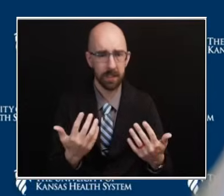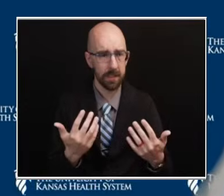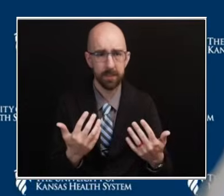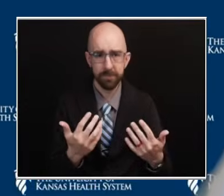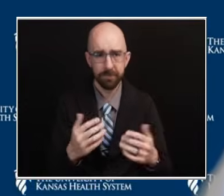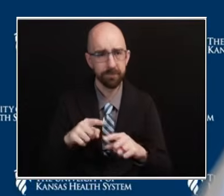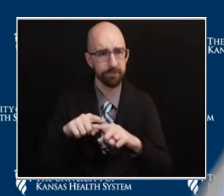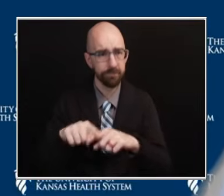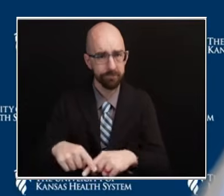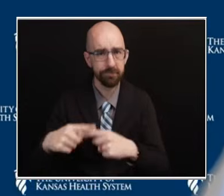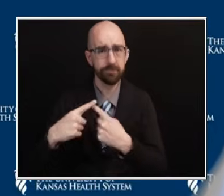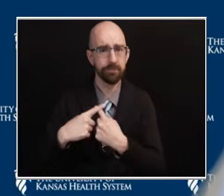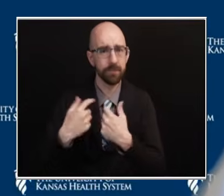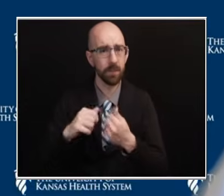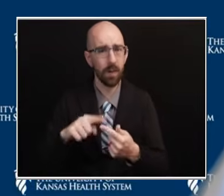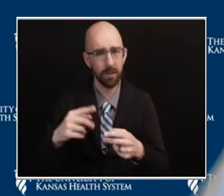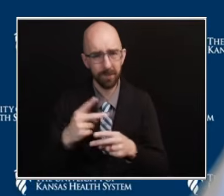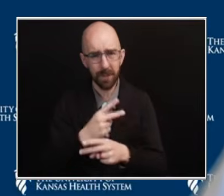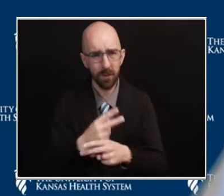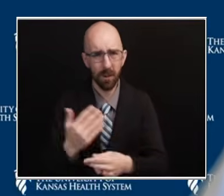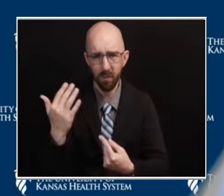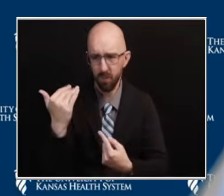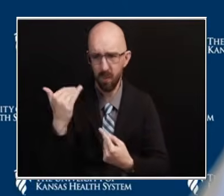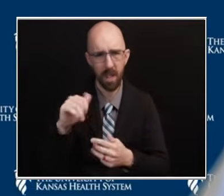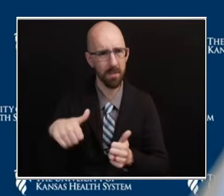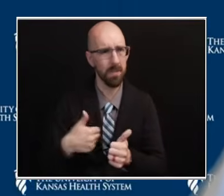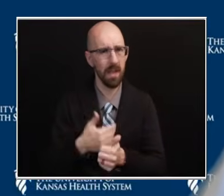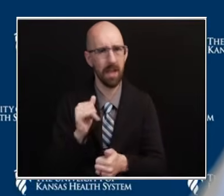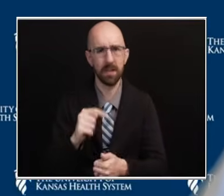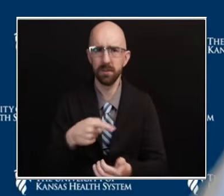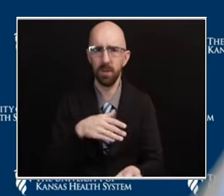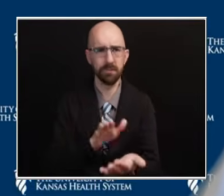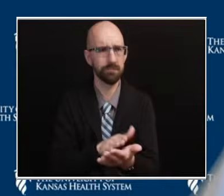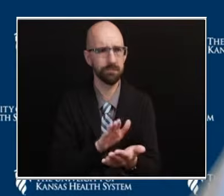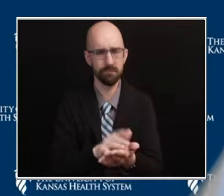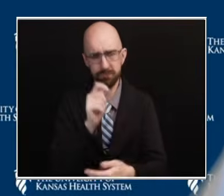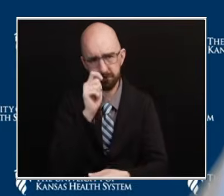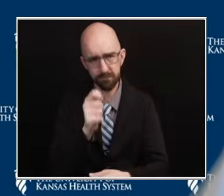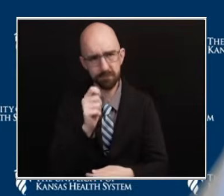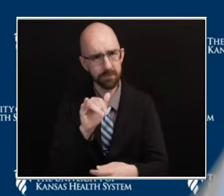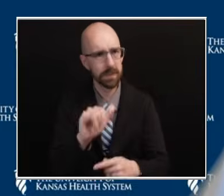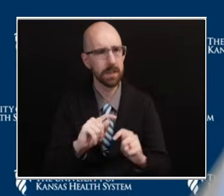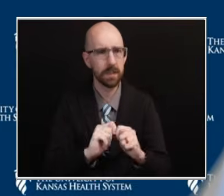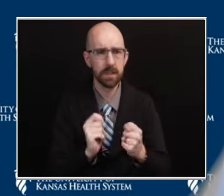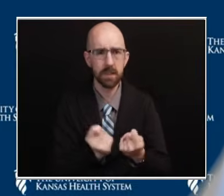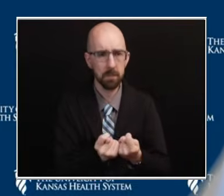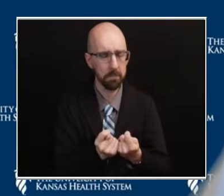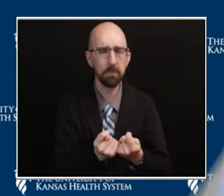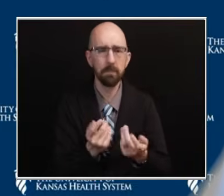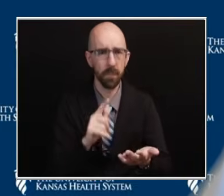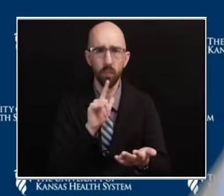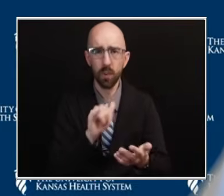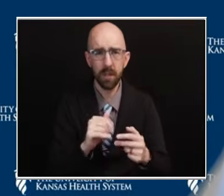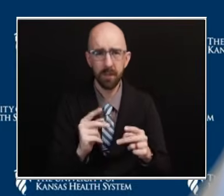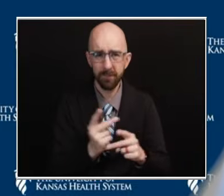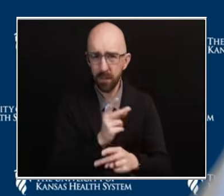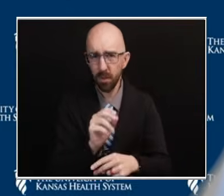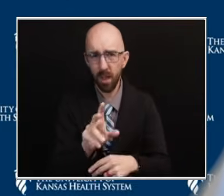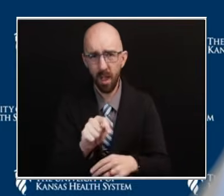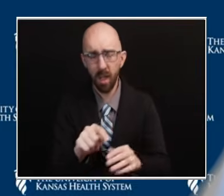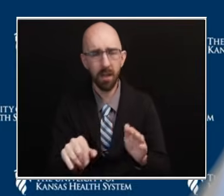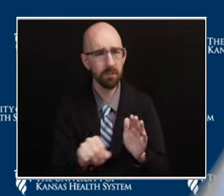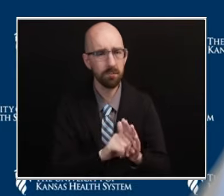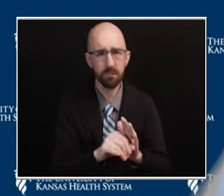on each other to try to figure out why. So kudos to this team to have really figured it out,